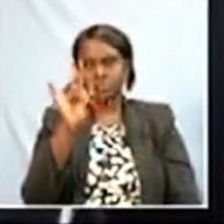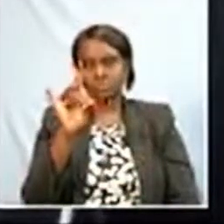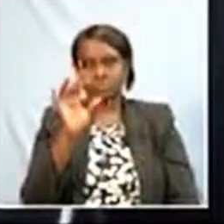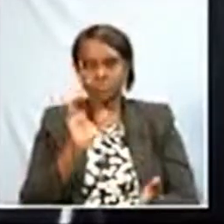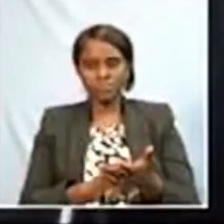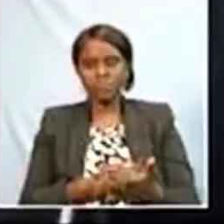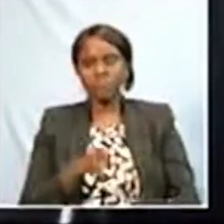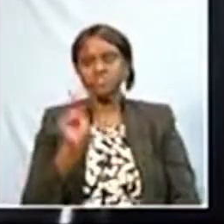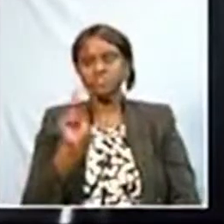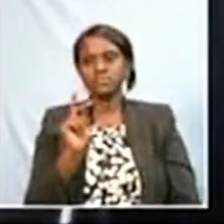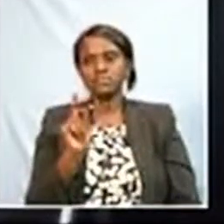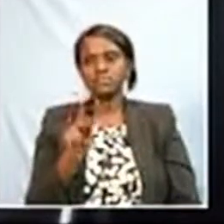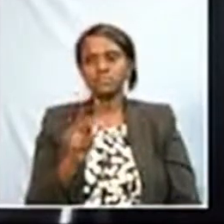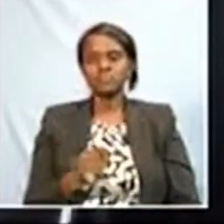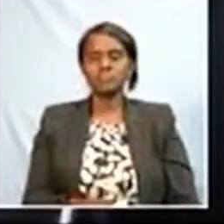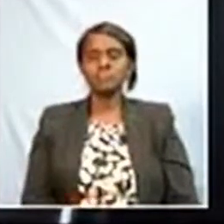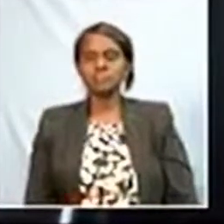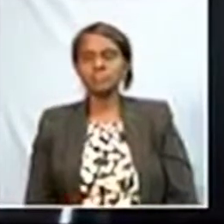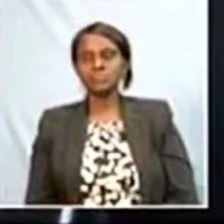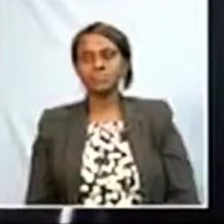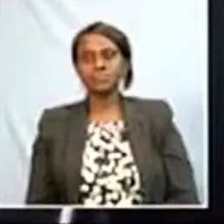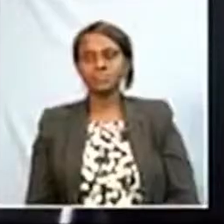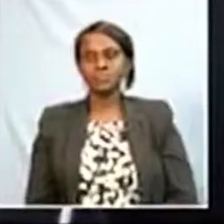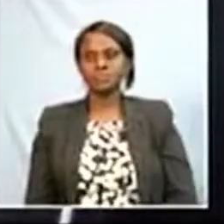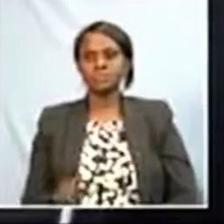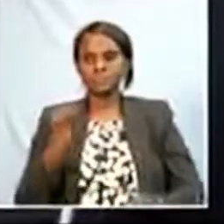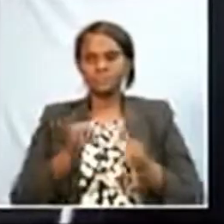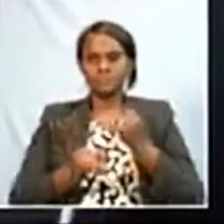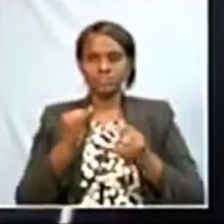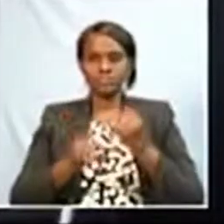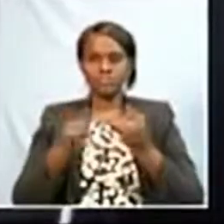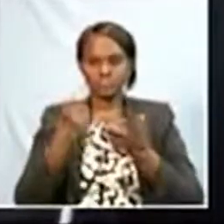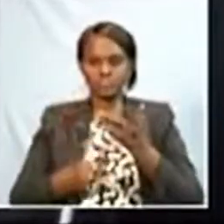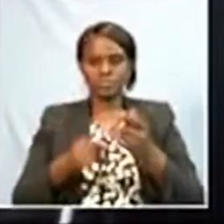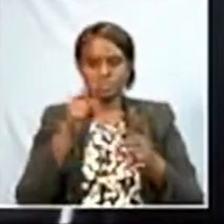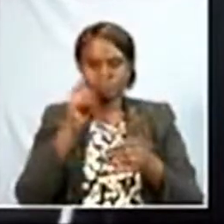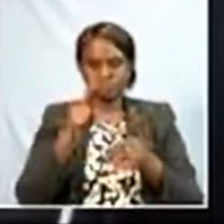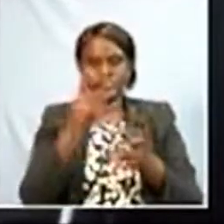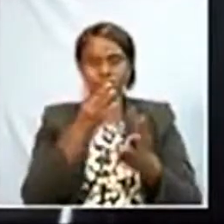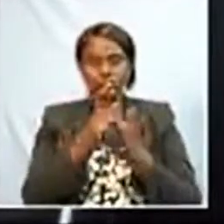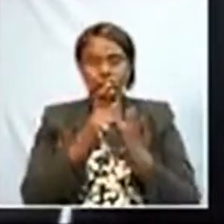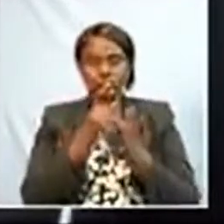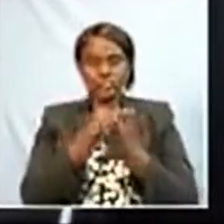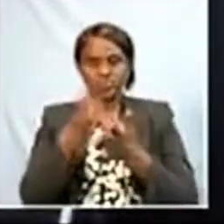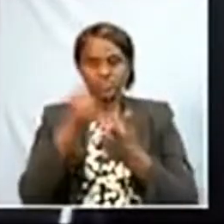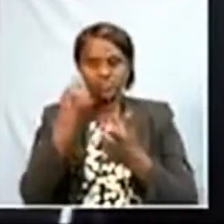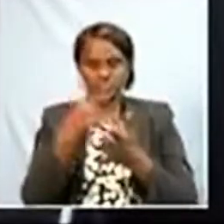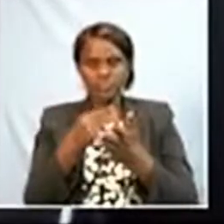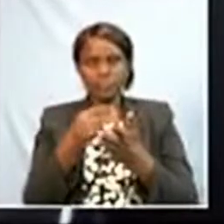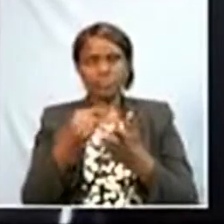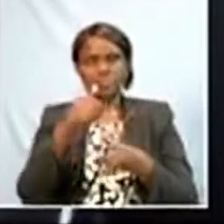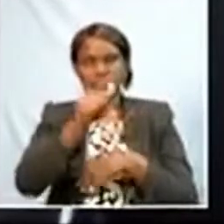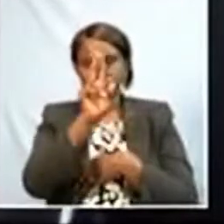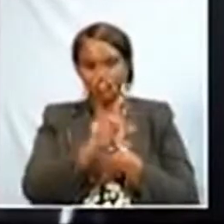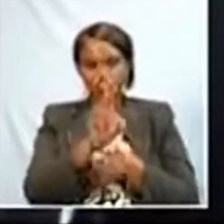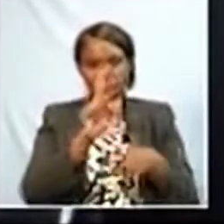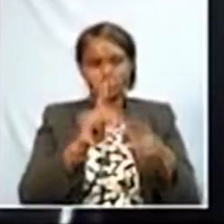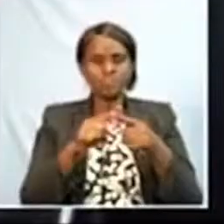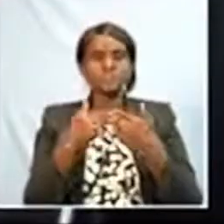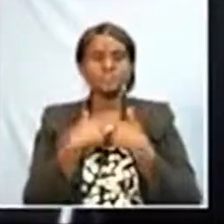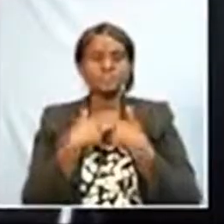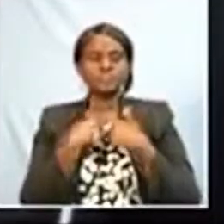708,000 kwacha. So the conclusion is that these funds are the ones that they used to apply